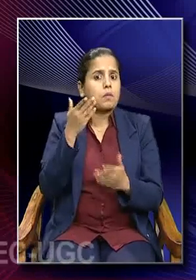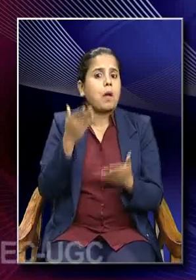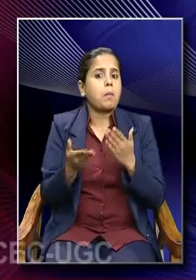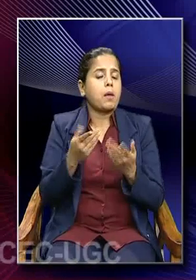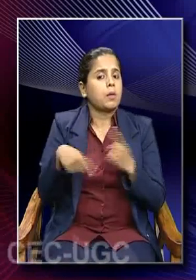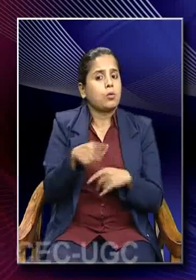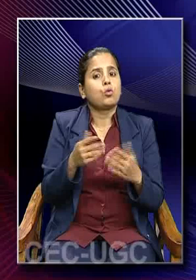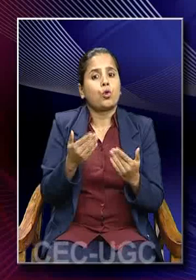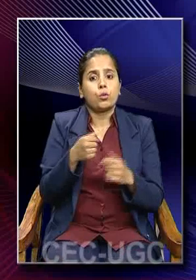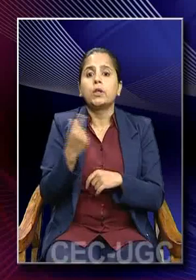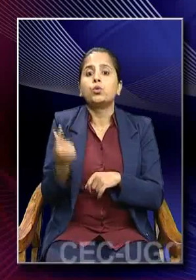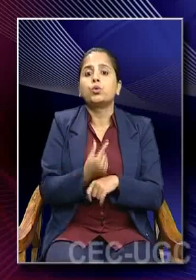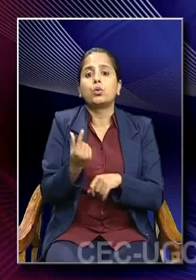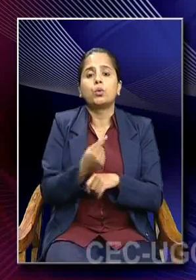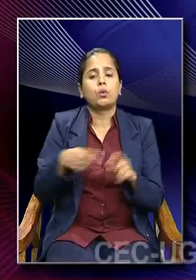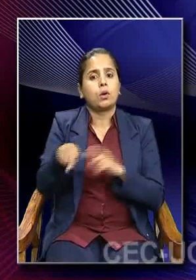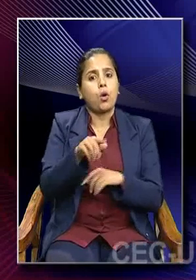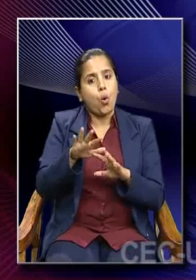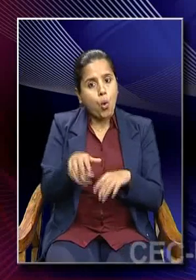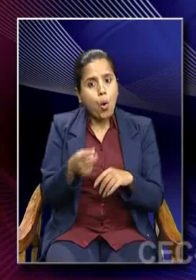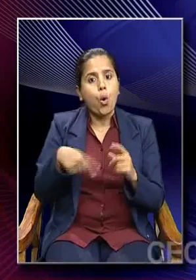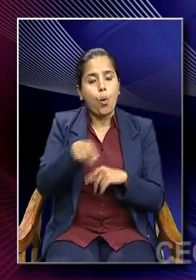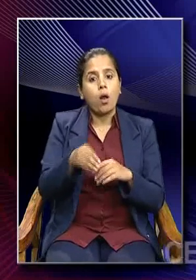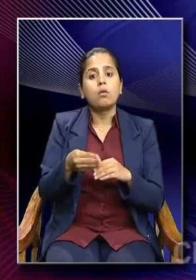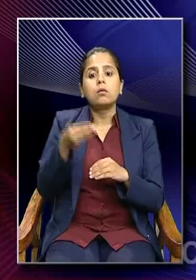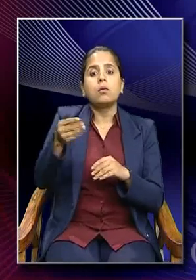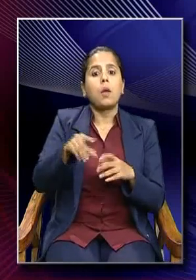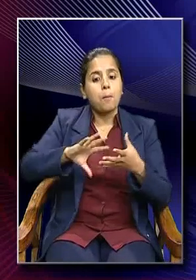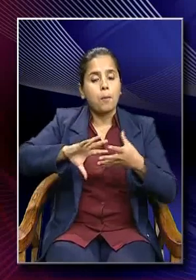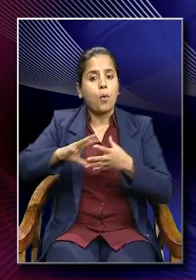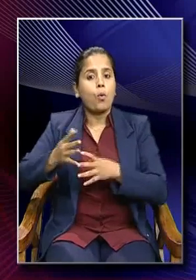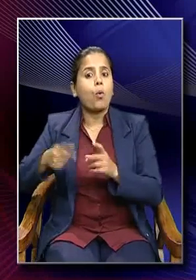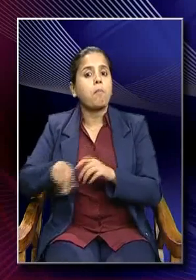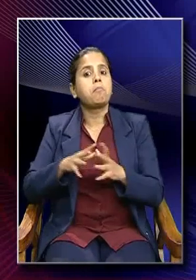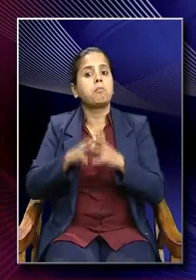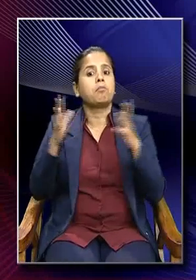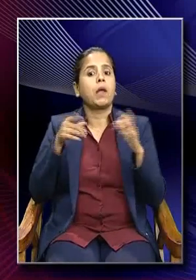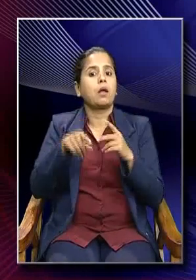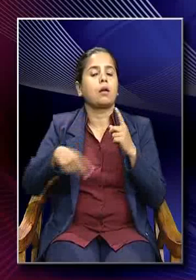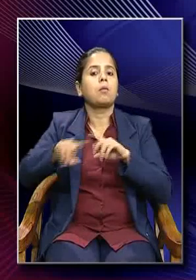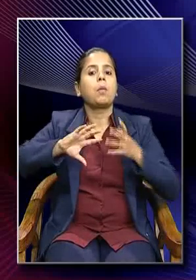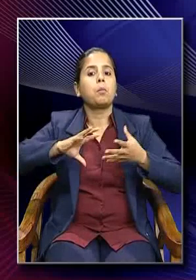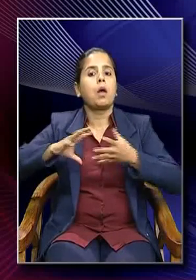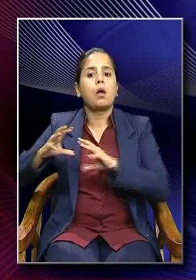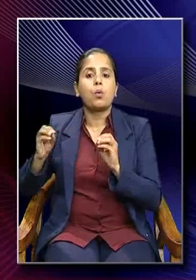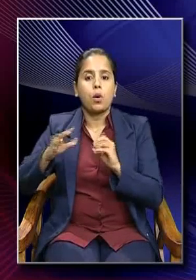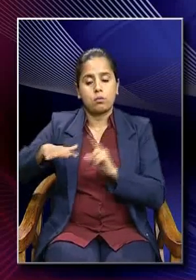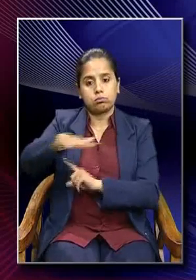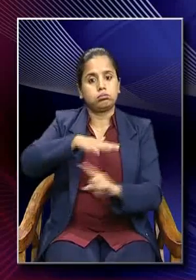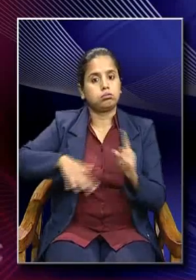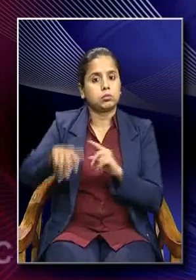would be used, instead of getting the generated by a large plant from the area